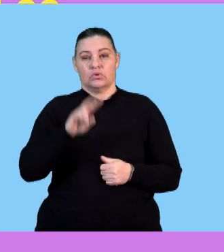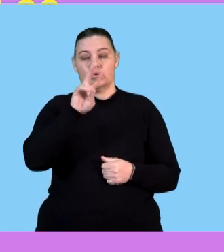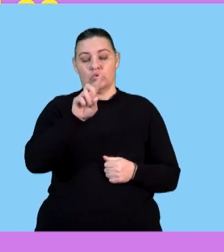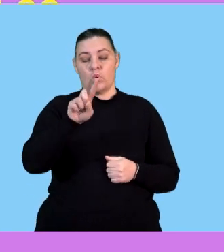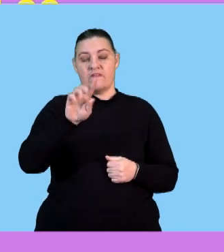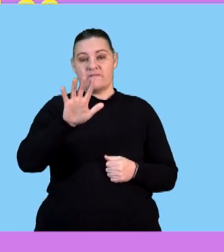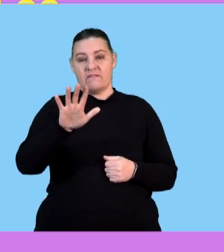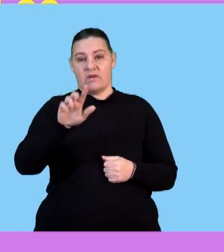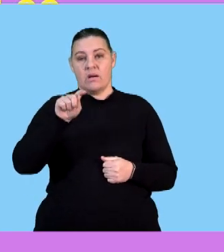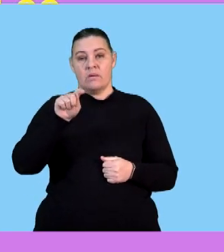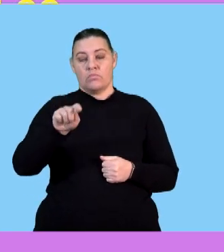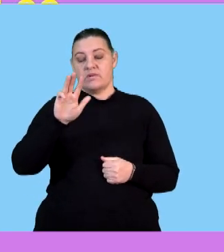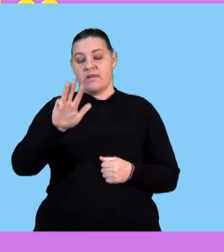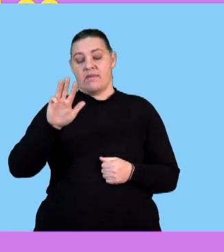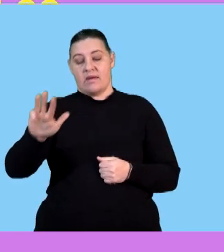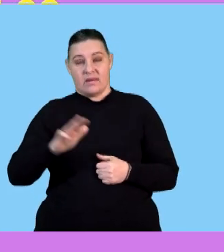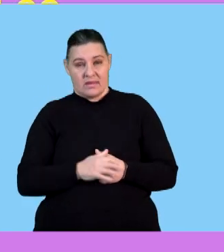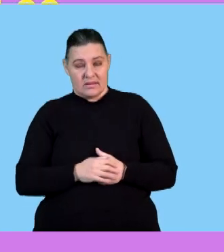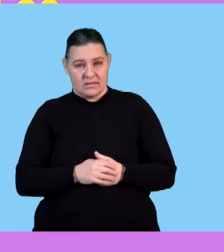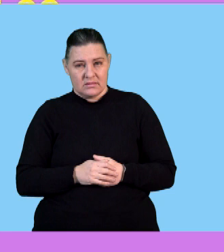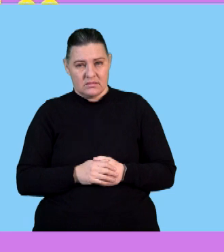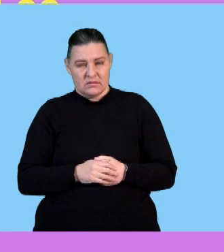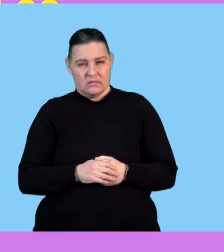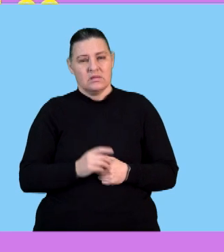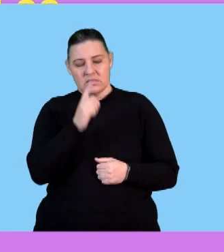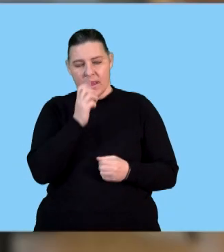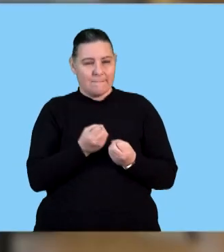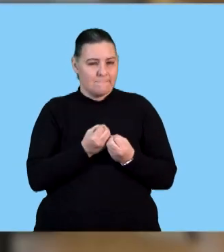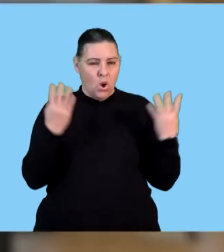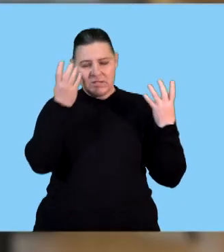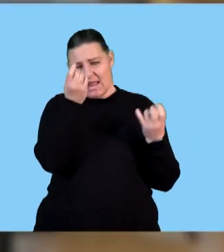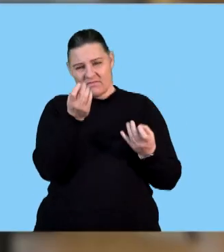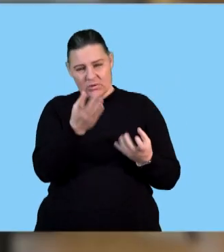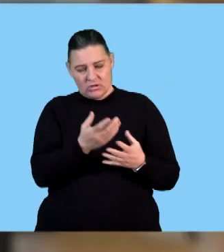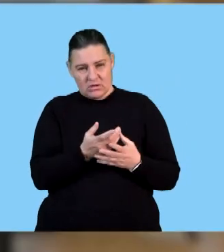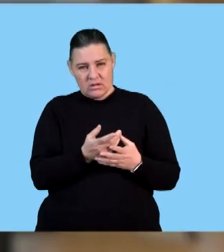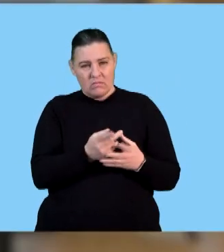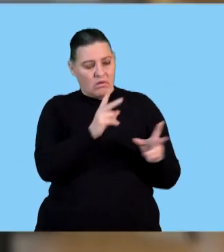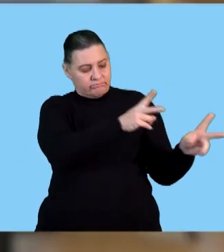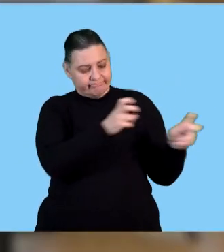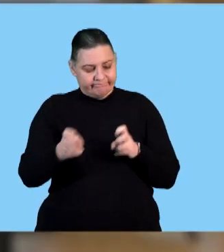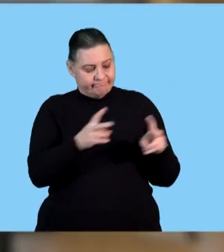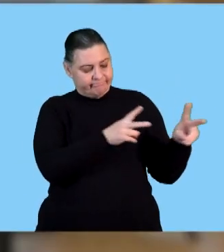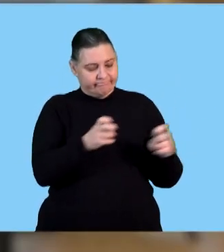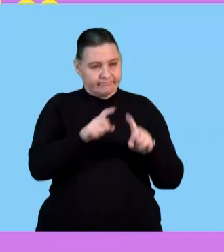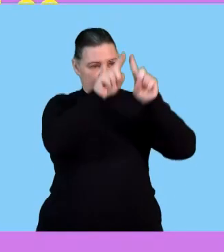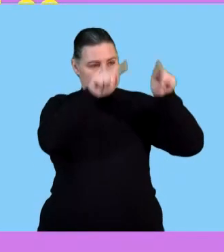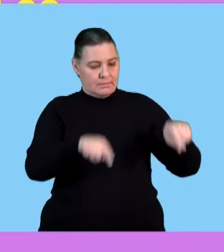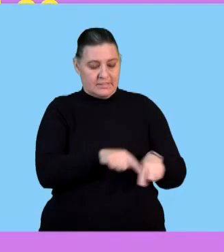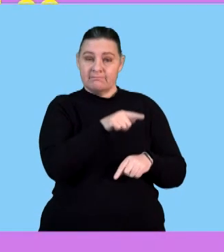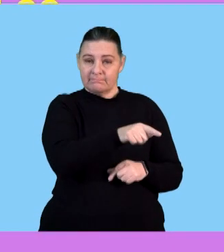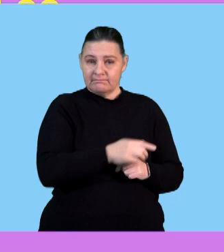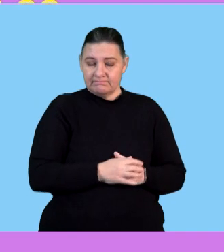215 Rand 99 cents. Again, do you notice most of this information we just pulled directly off the statements?